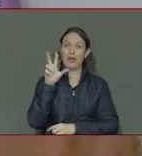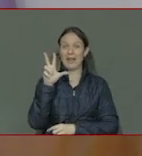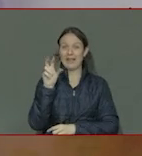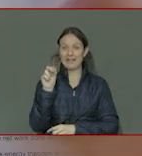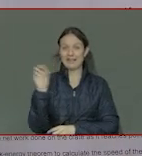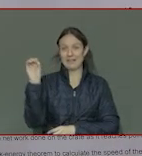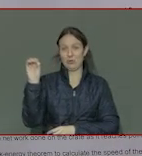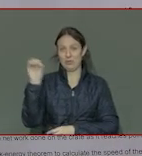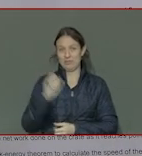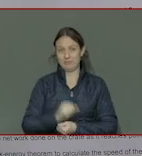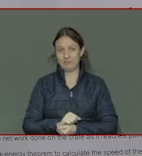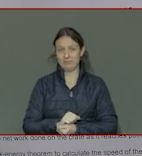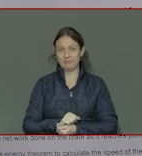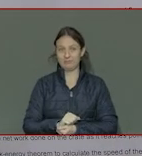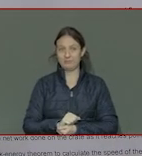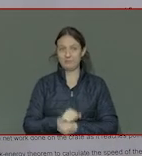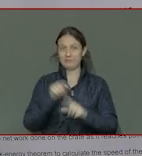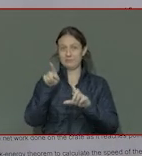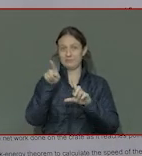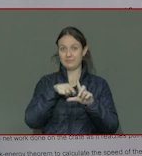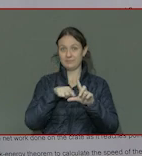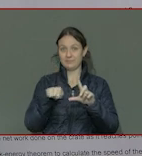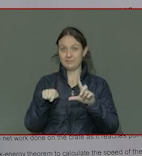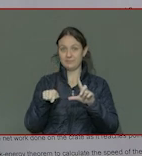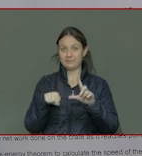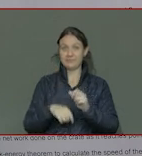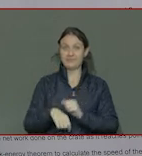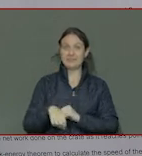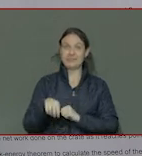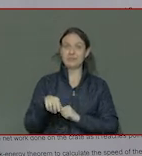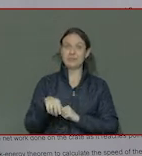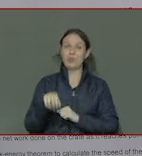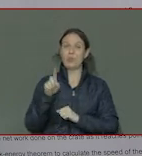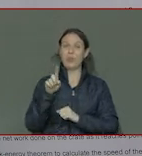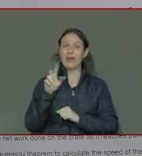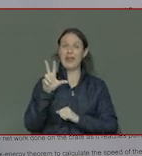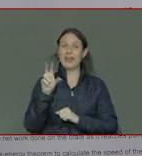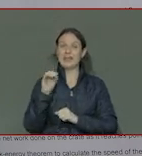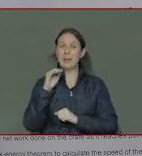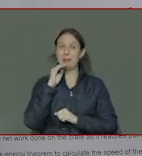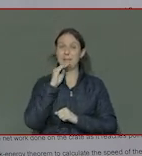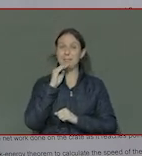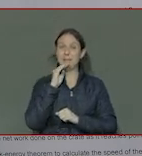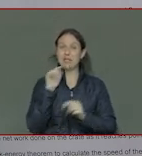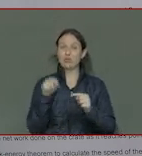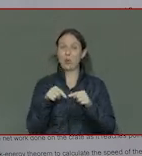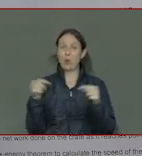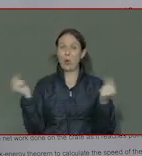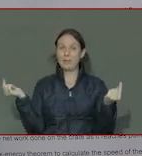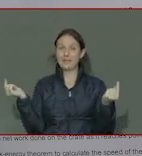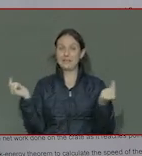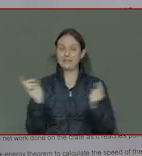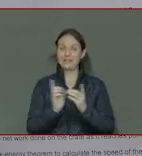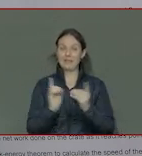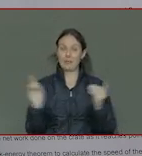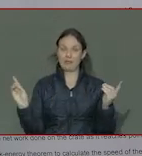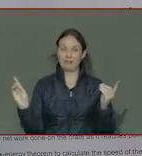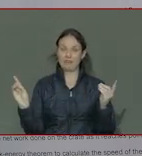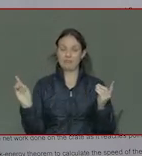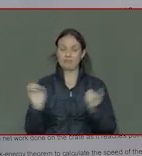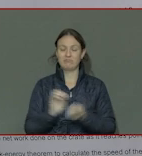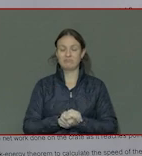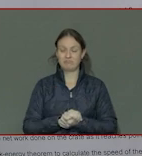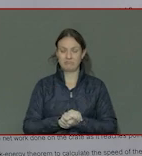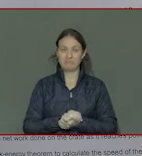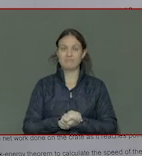I have. So there's my 180. So that means opposite directions.